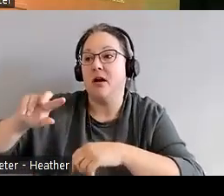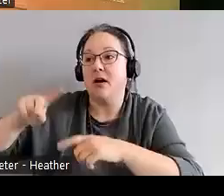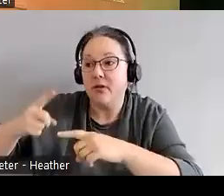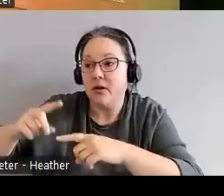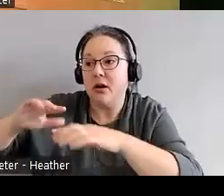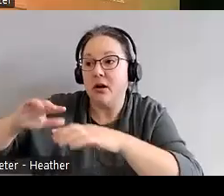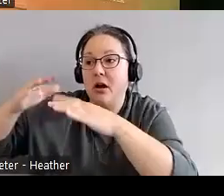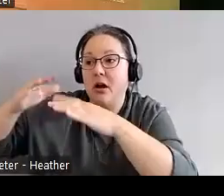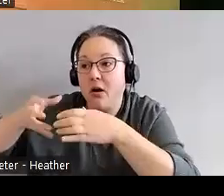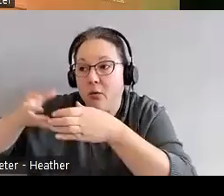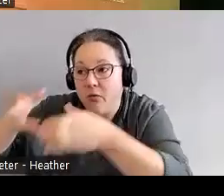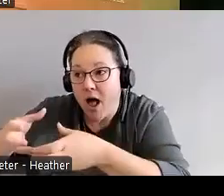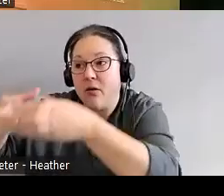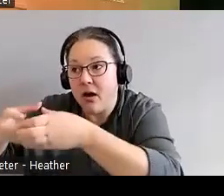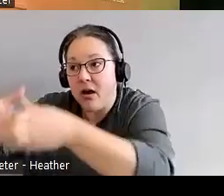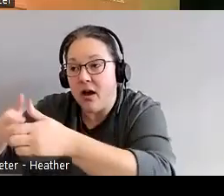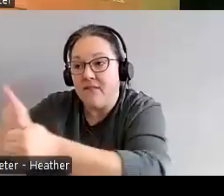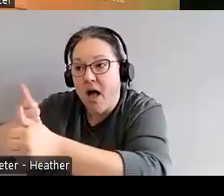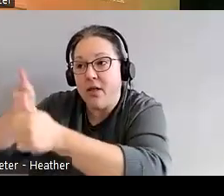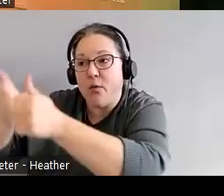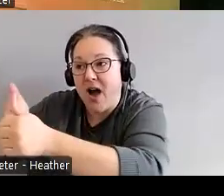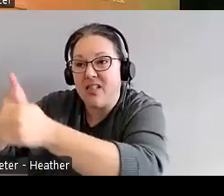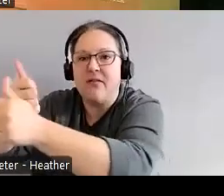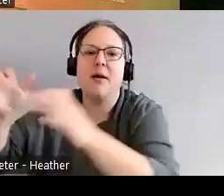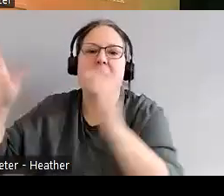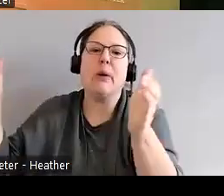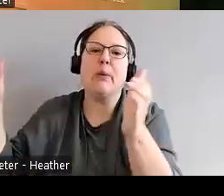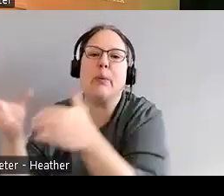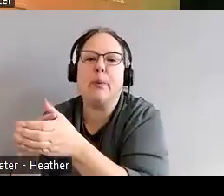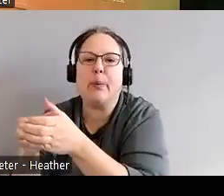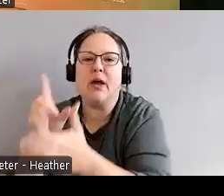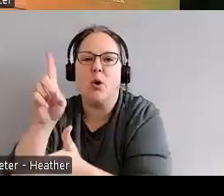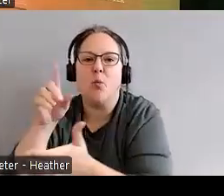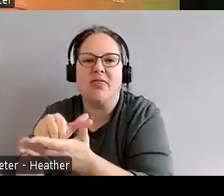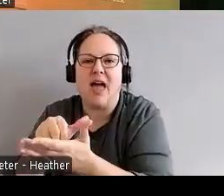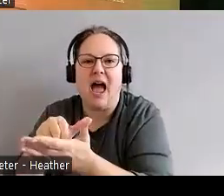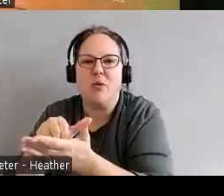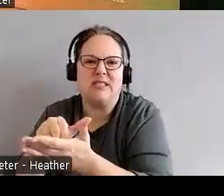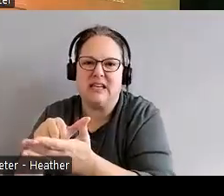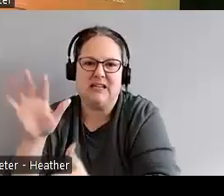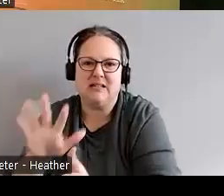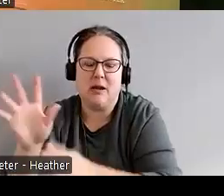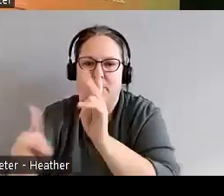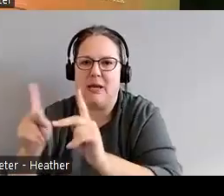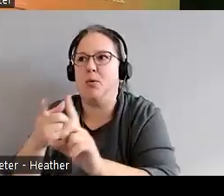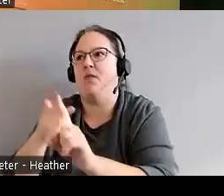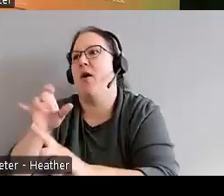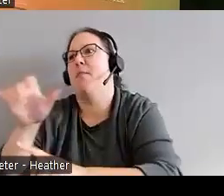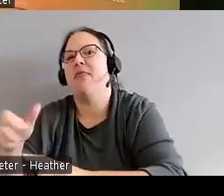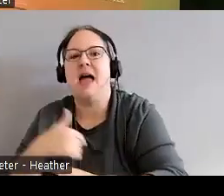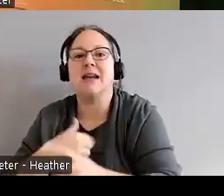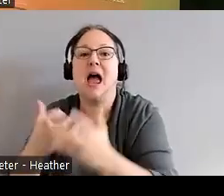the time it went down to about 1,071. And then out of that, I'm trying to do one more